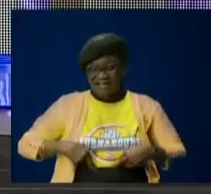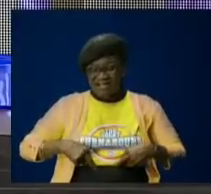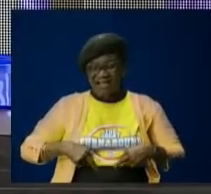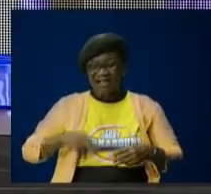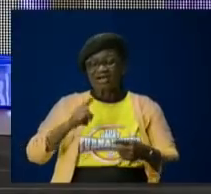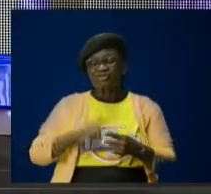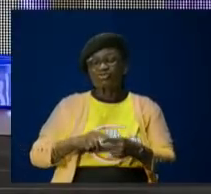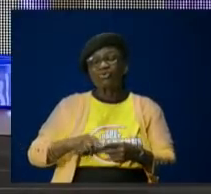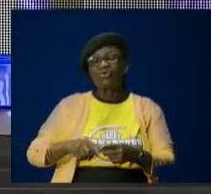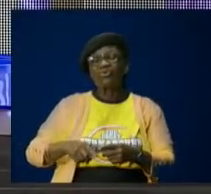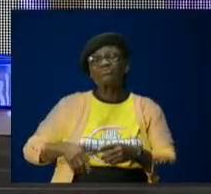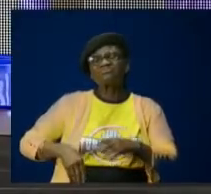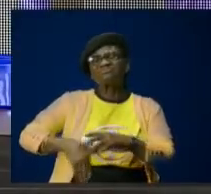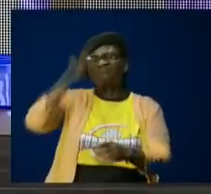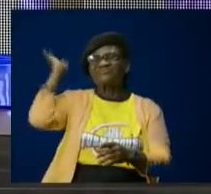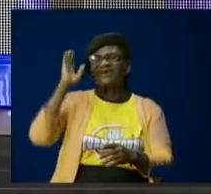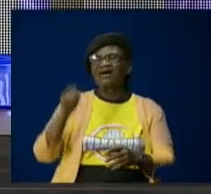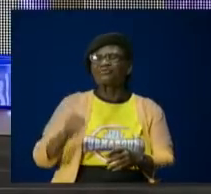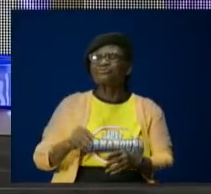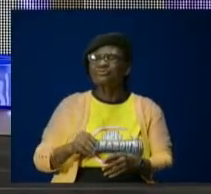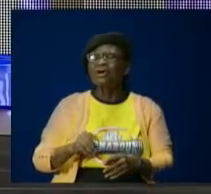cooperate.